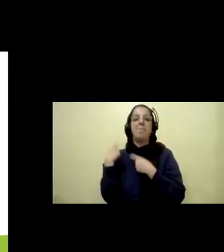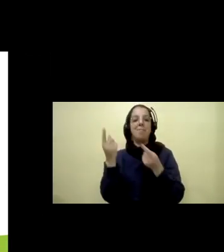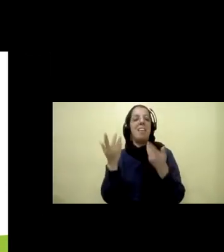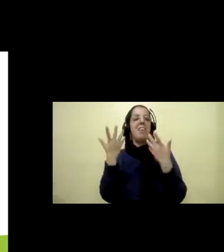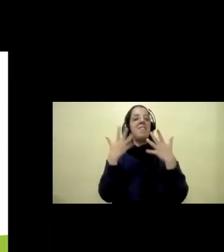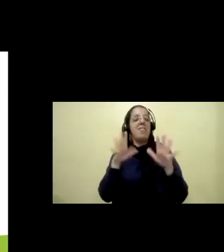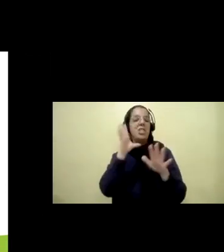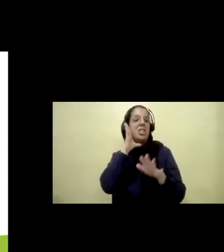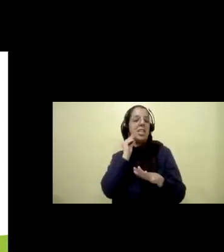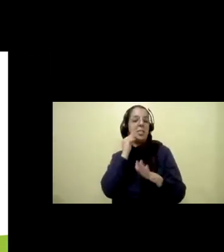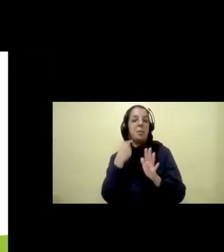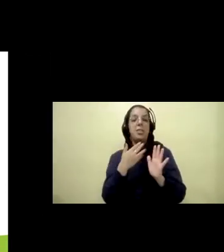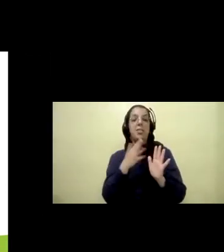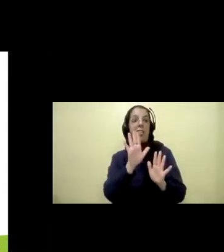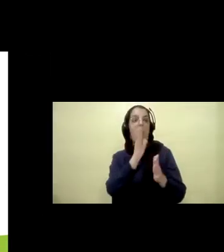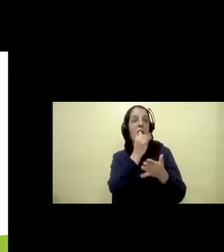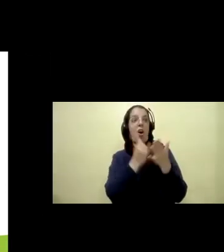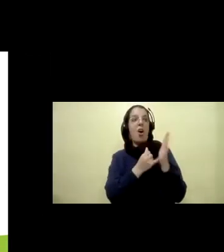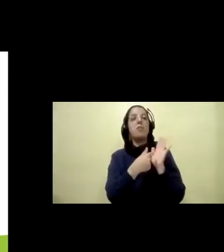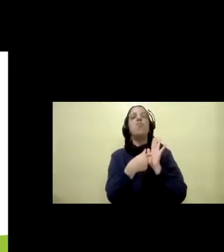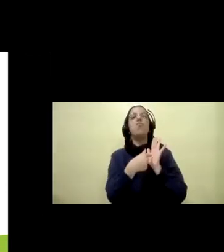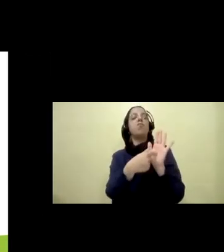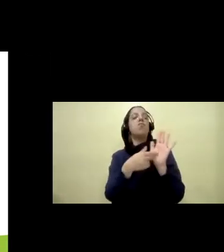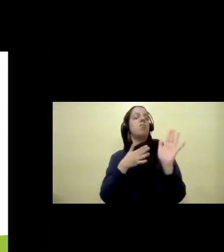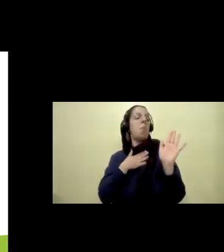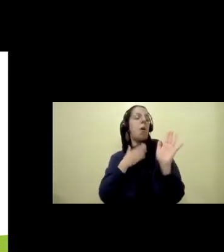public presentation or exhibition of their work.